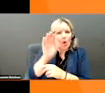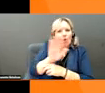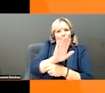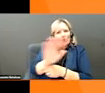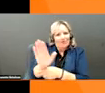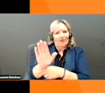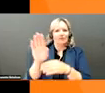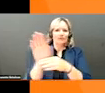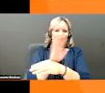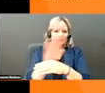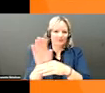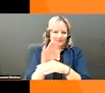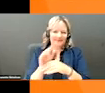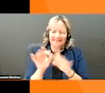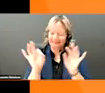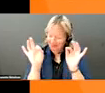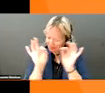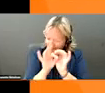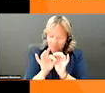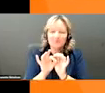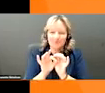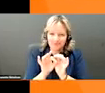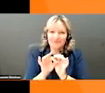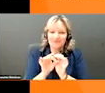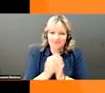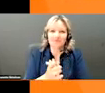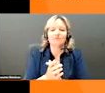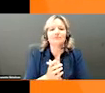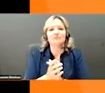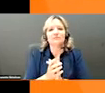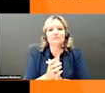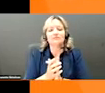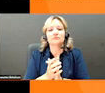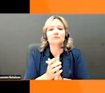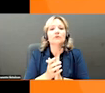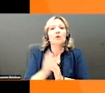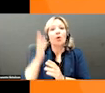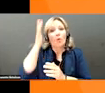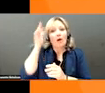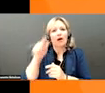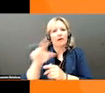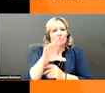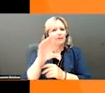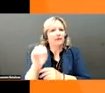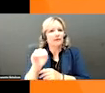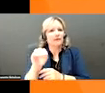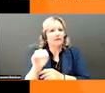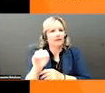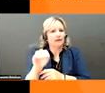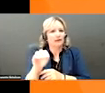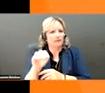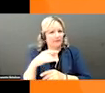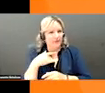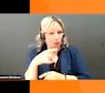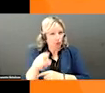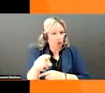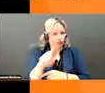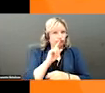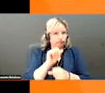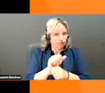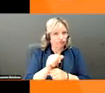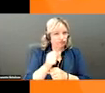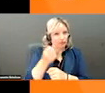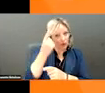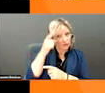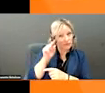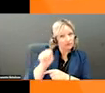really important. Again, as I said, people like to be heard. They want to know that you've listened to them. And this